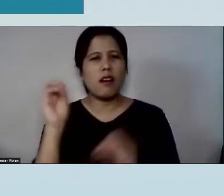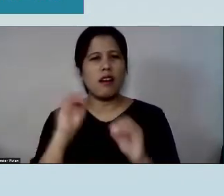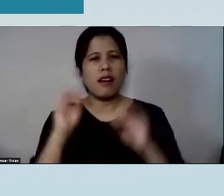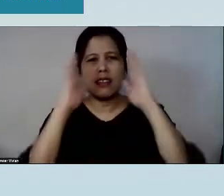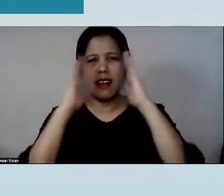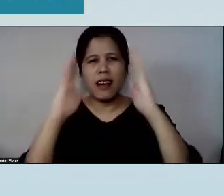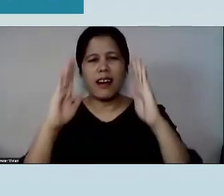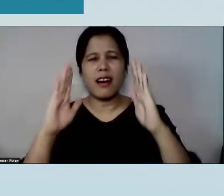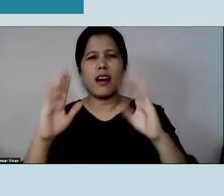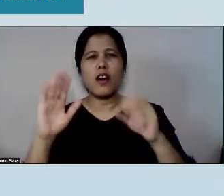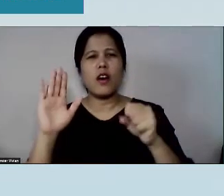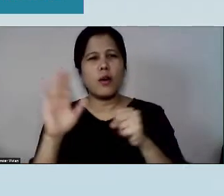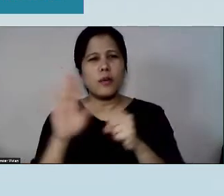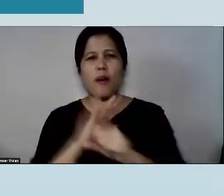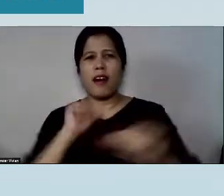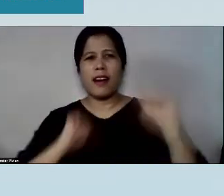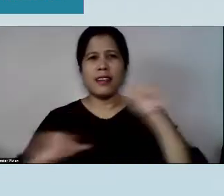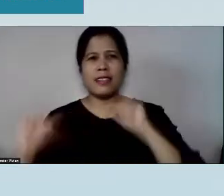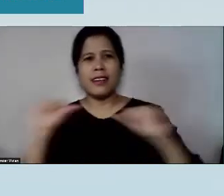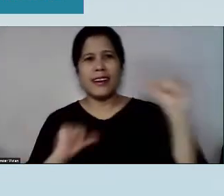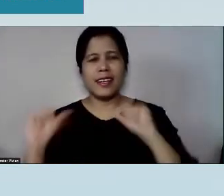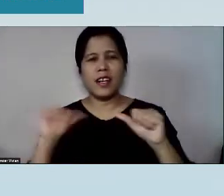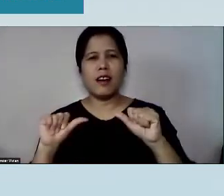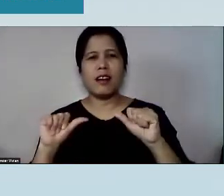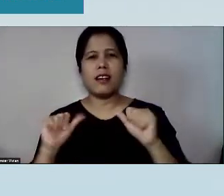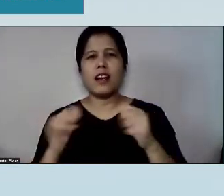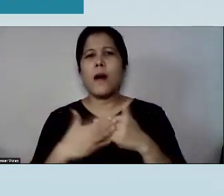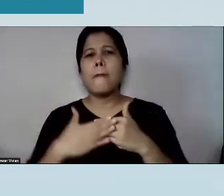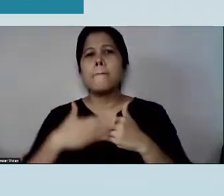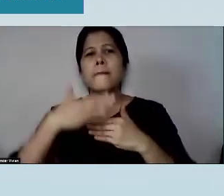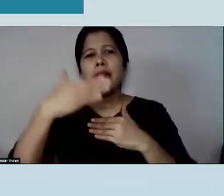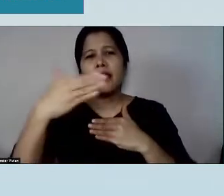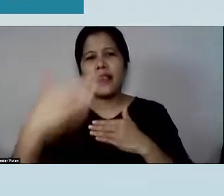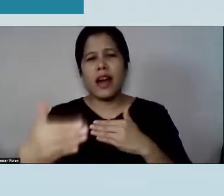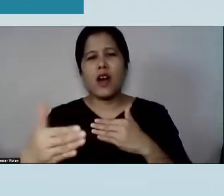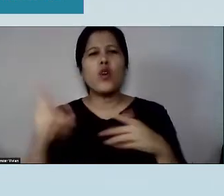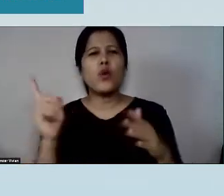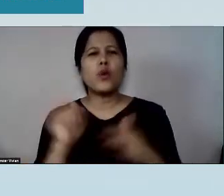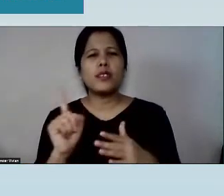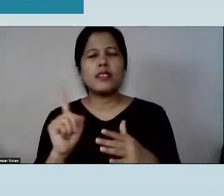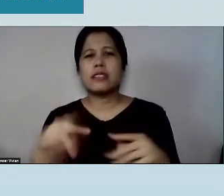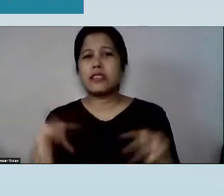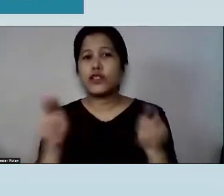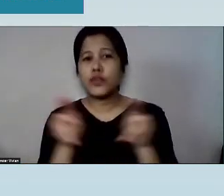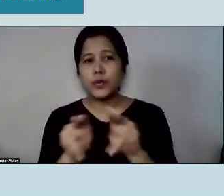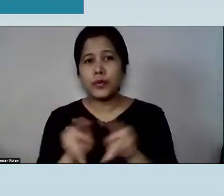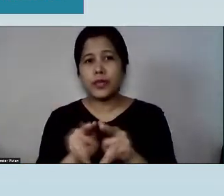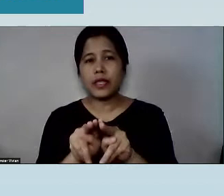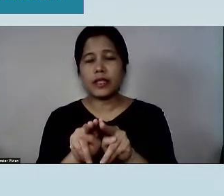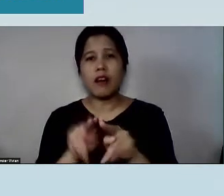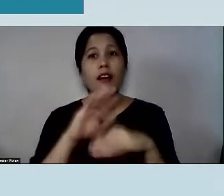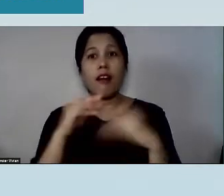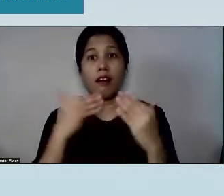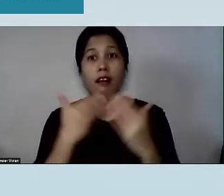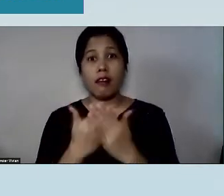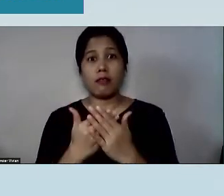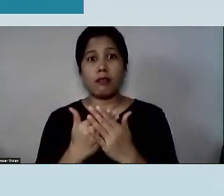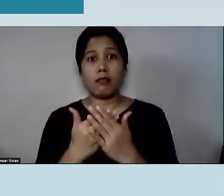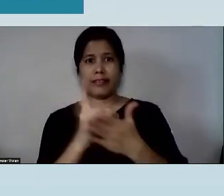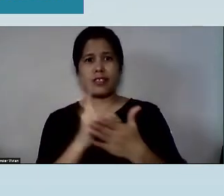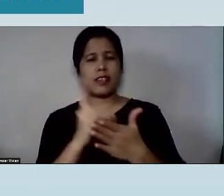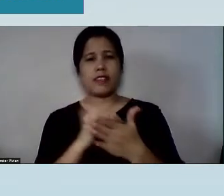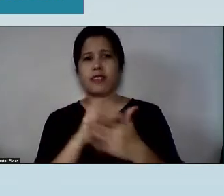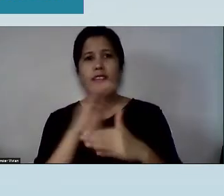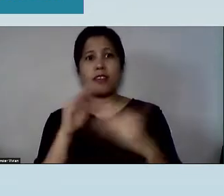hyperactivity, impulsivity. Again, beyond what is normal or average for a given age, because all of us will be distracted and all